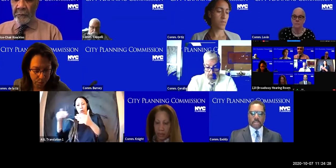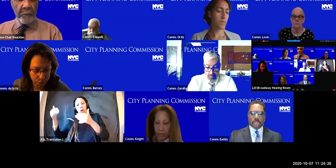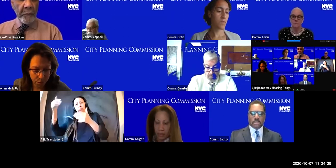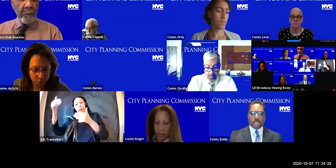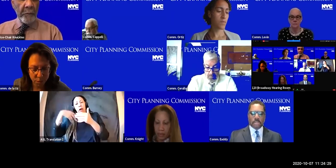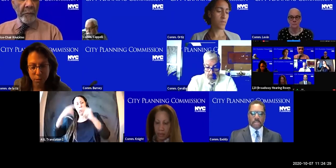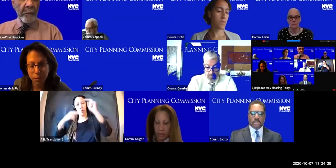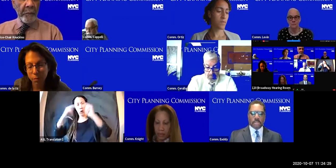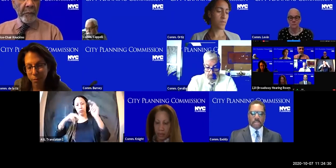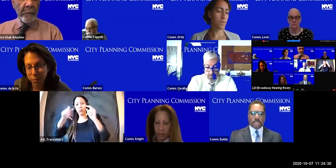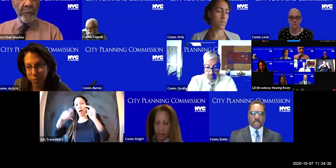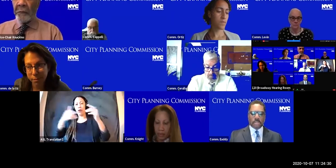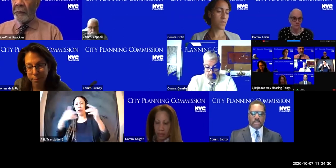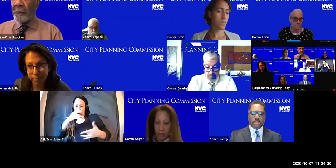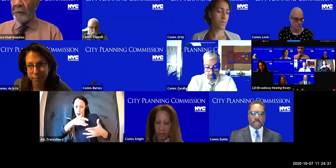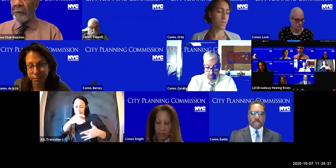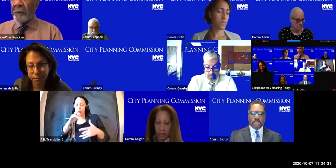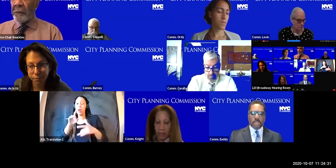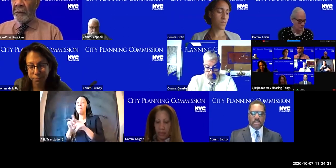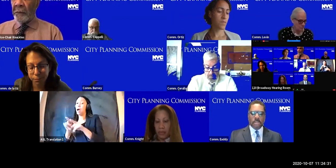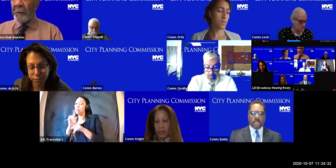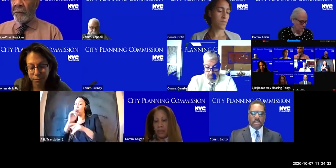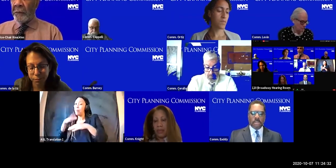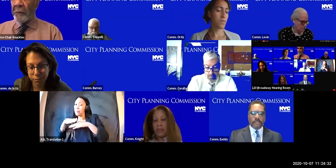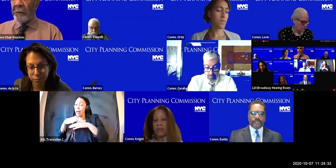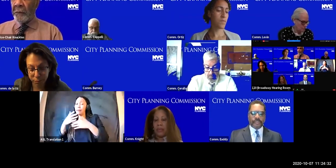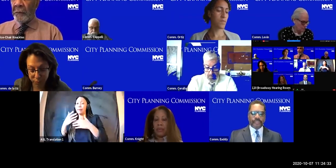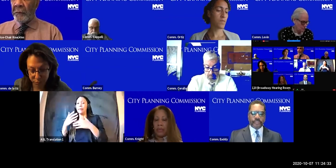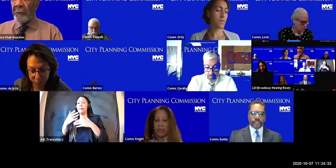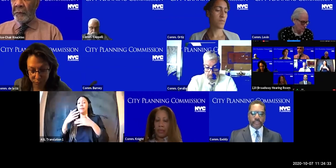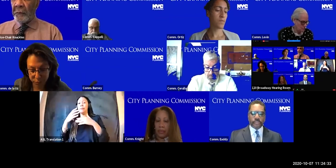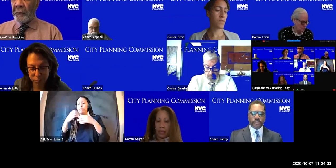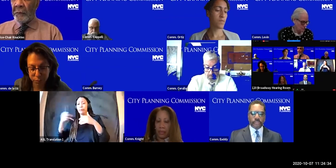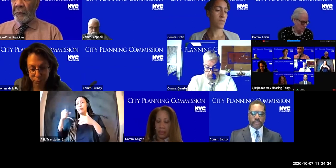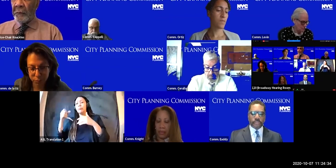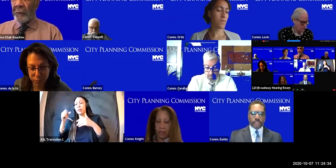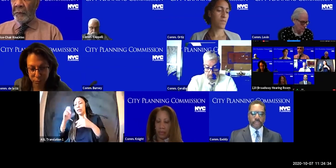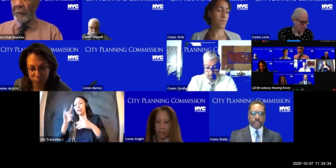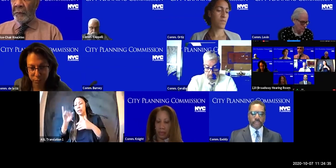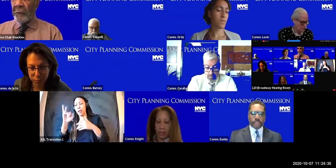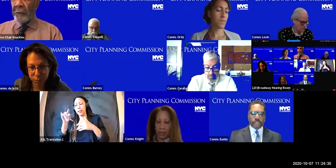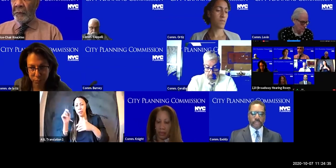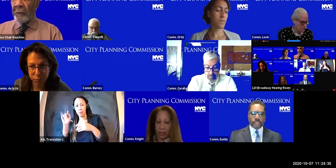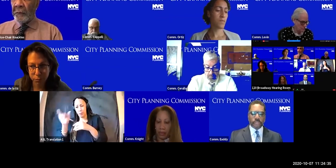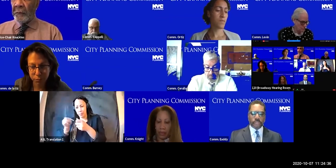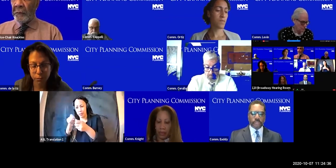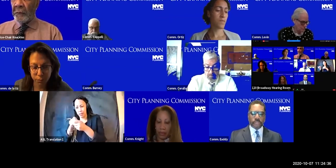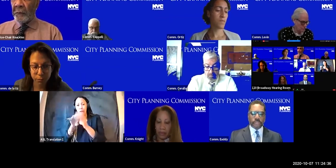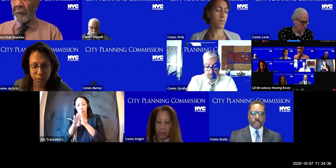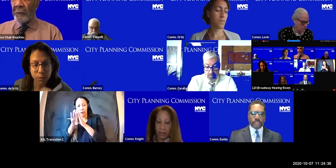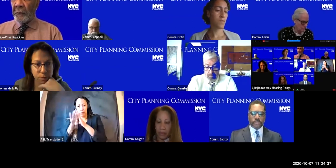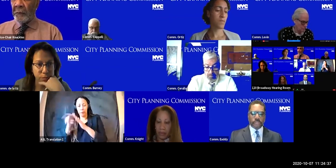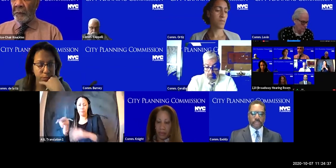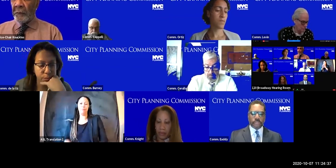other part of the concerns, but that will definitely minimize the displacement of this specific development.